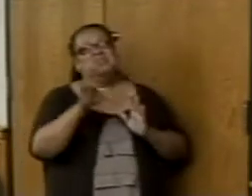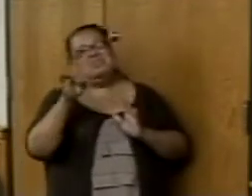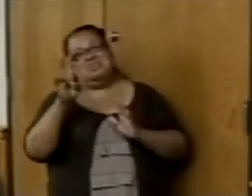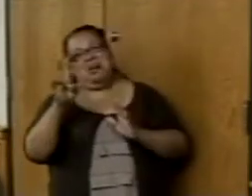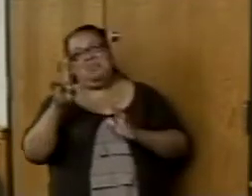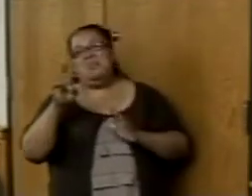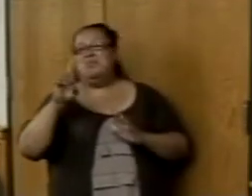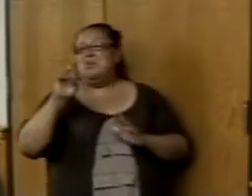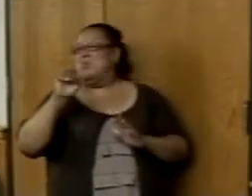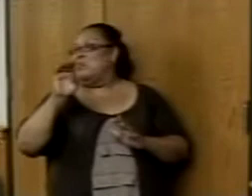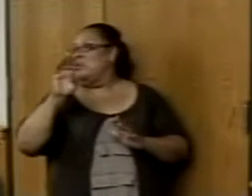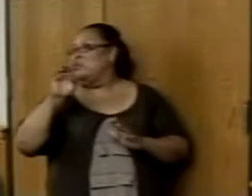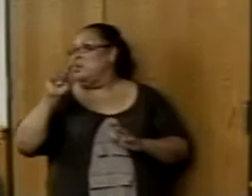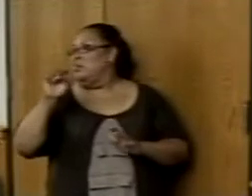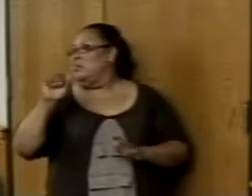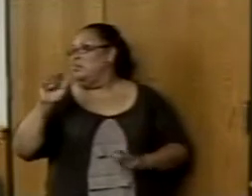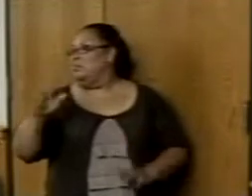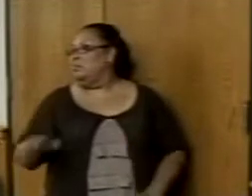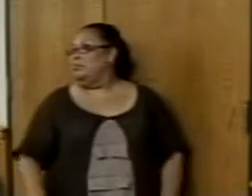begin the timer.